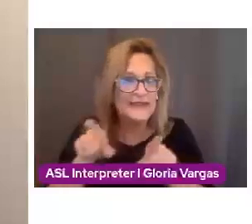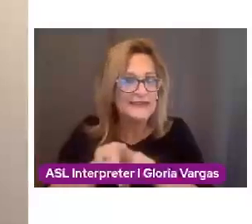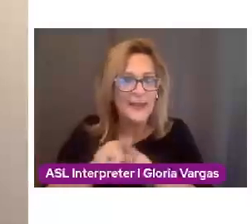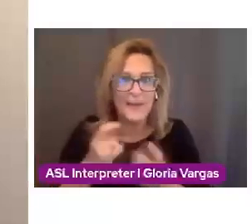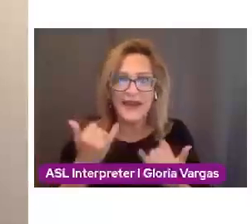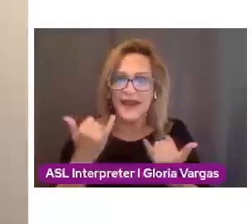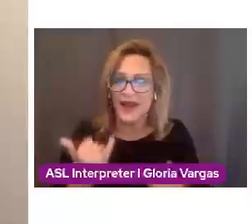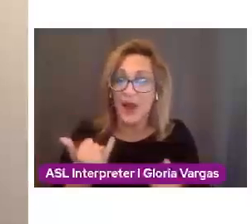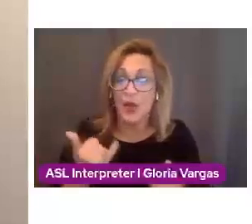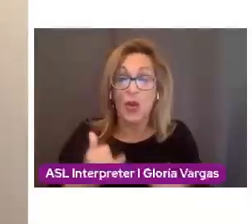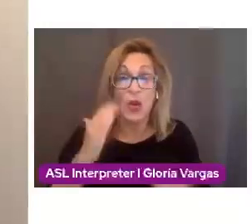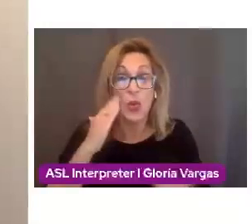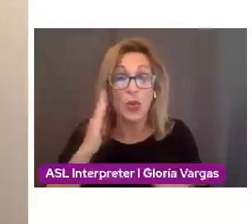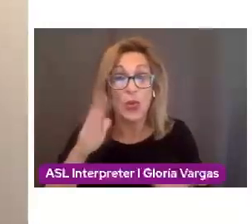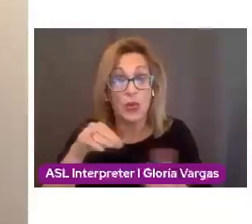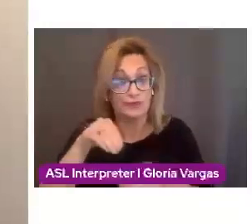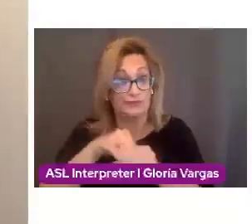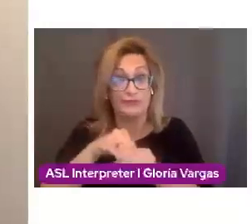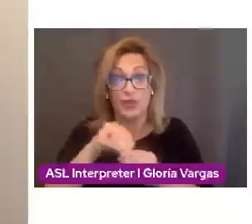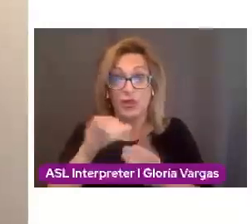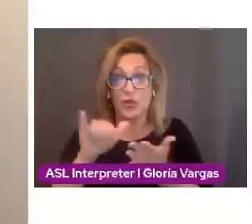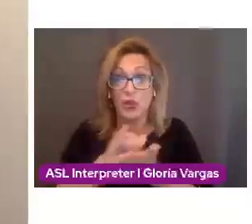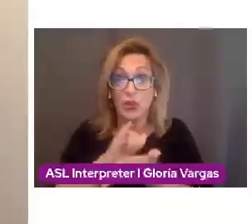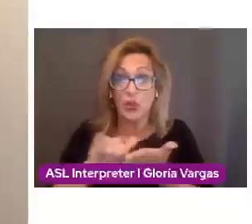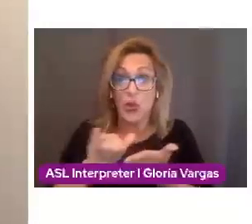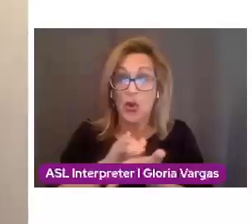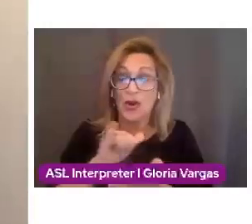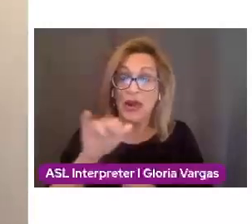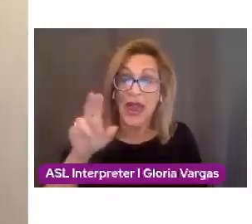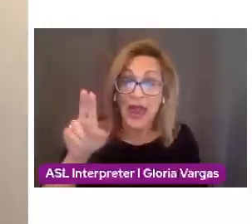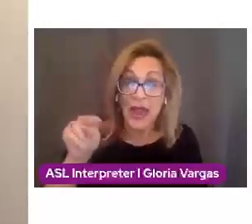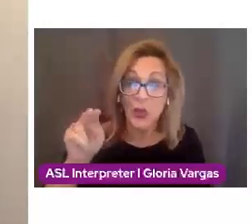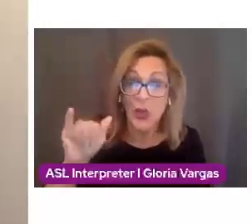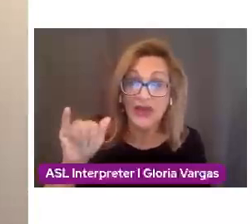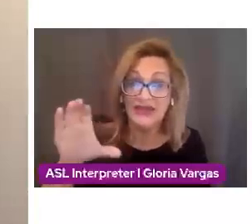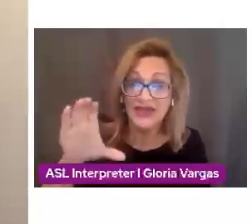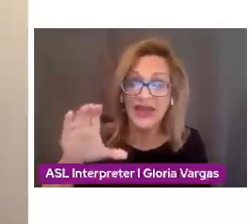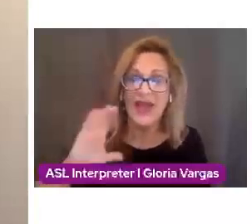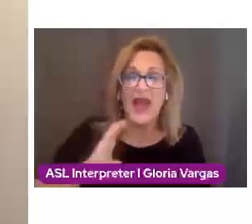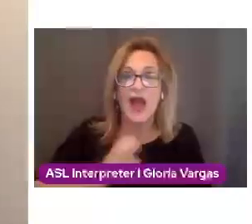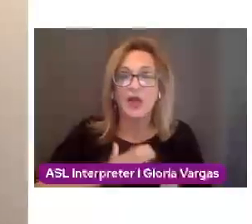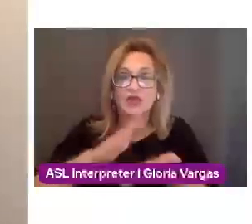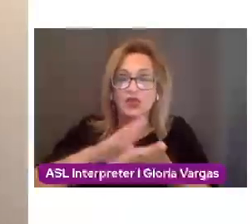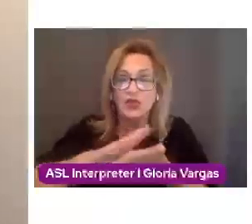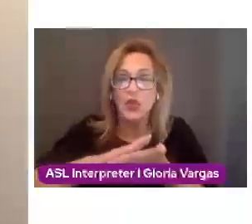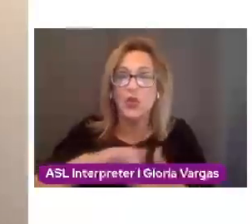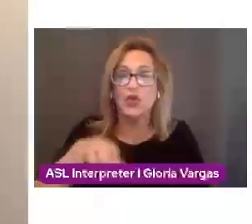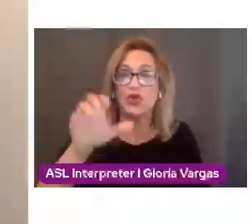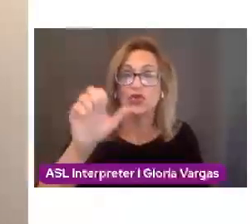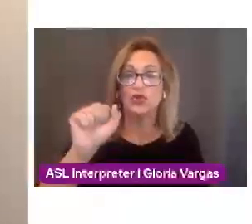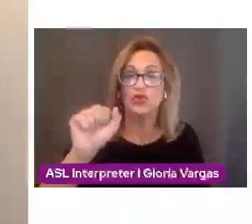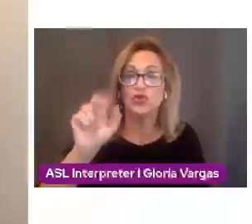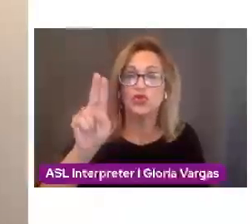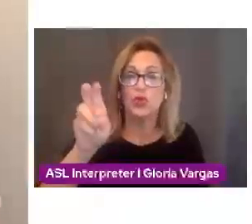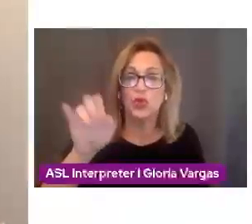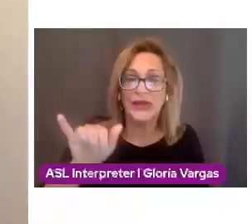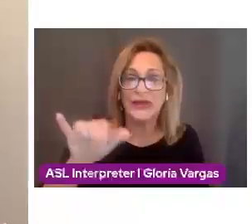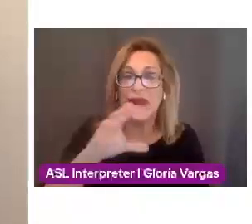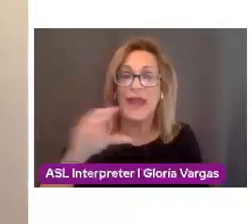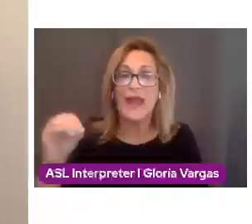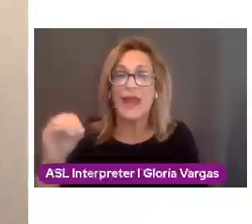New York City, our schools, our SUNY and CUNY schools